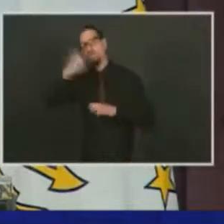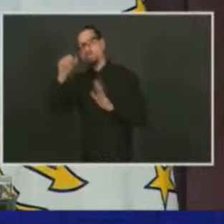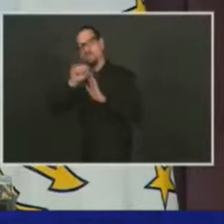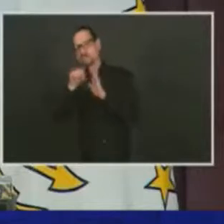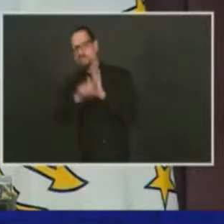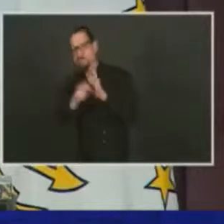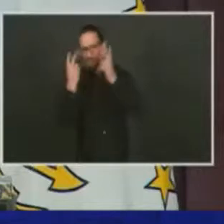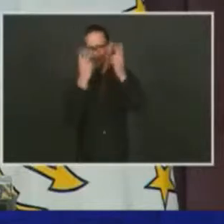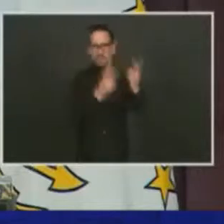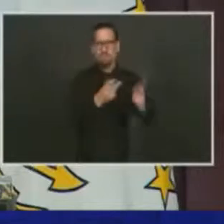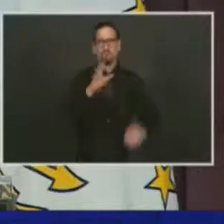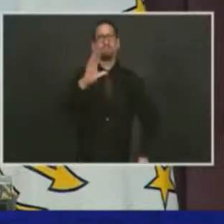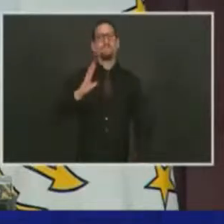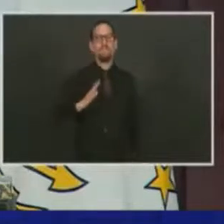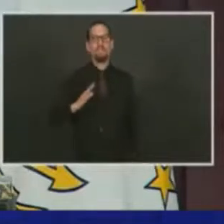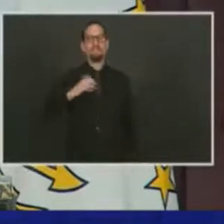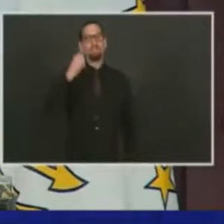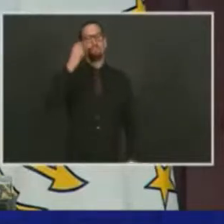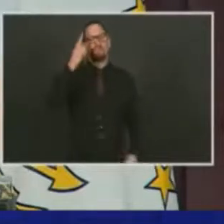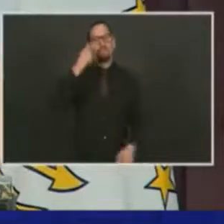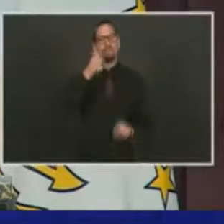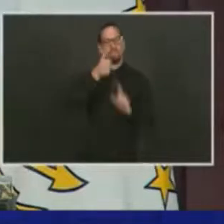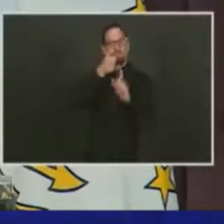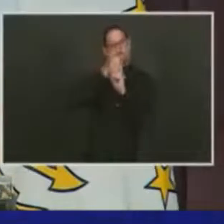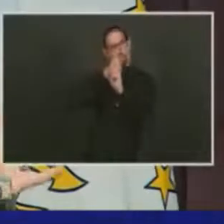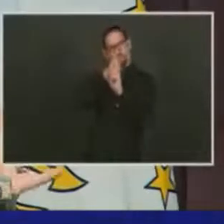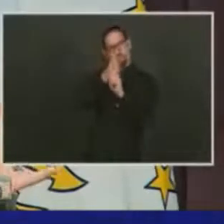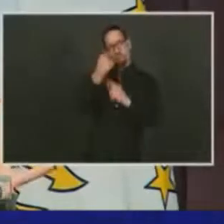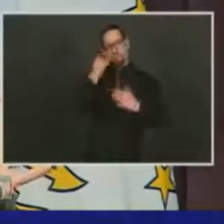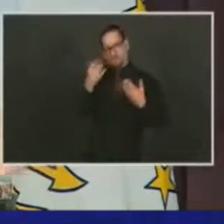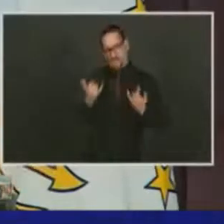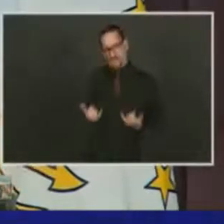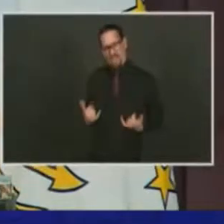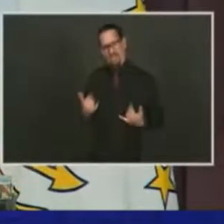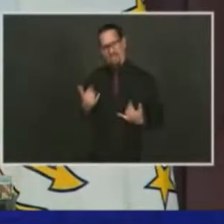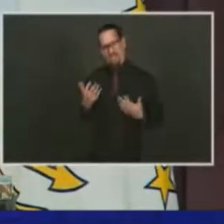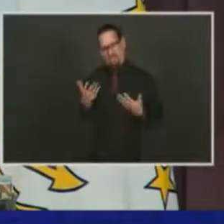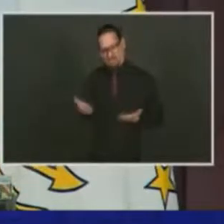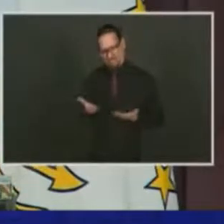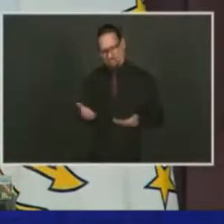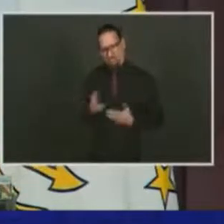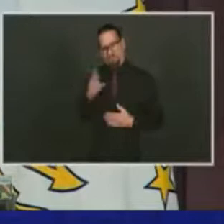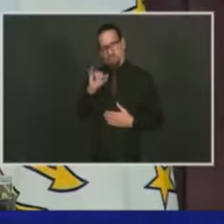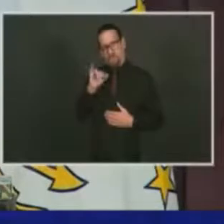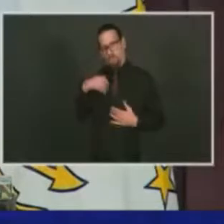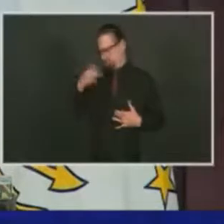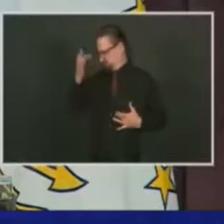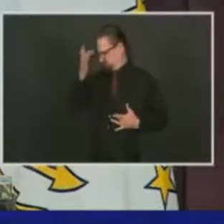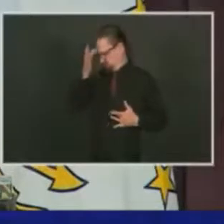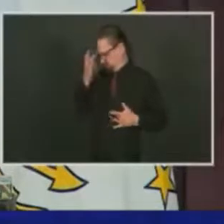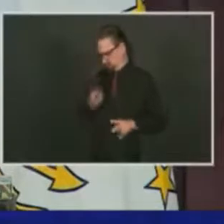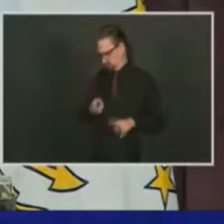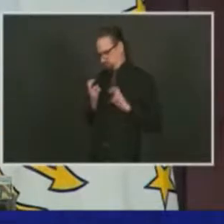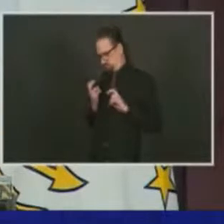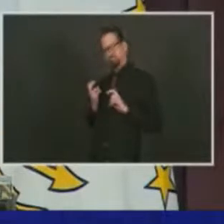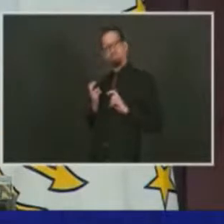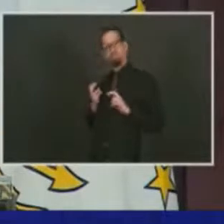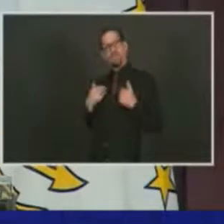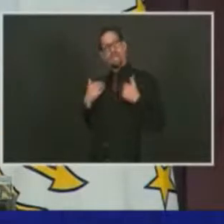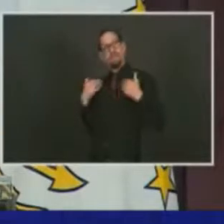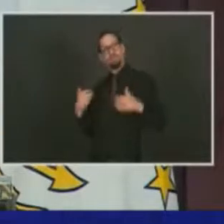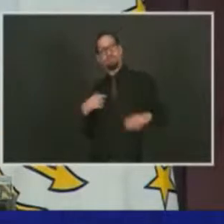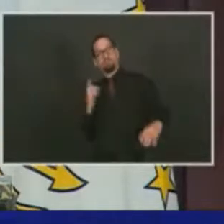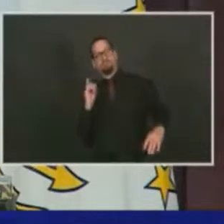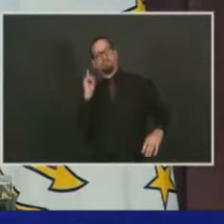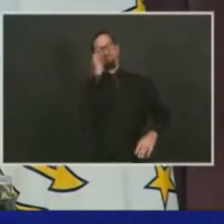you can't travel home. And these are federal guidelines. You're not going to be able to get on an airplane if you have a fever or if you're